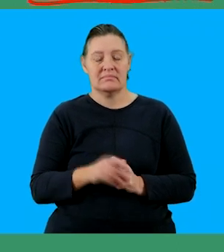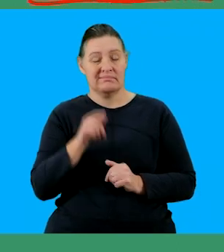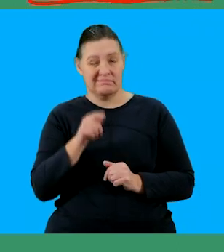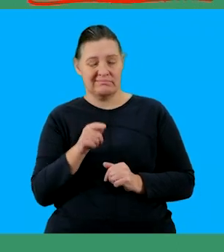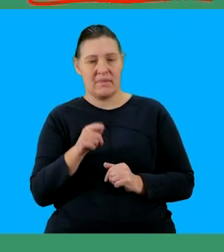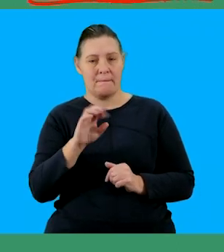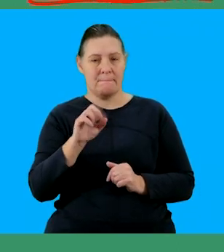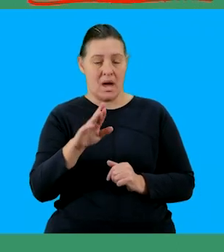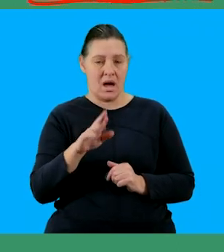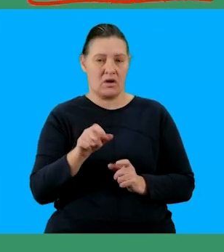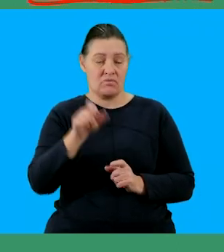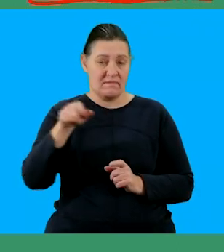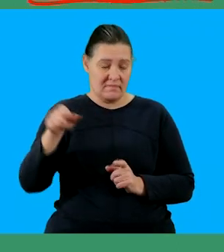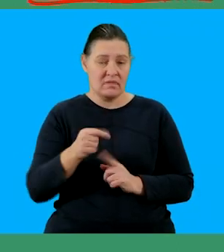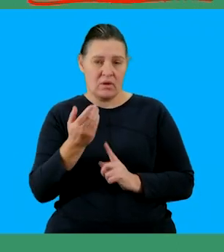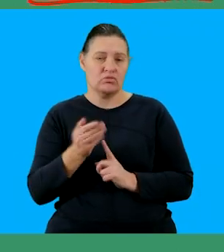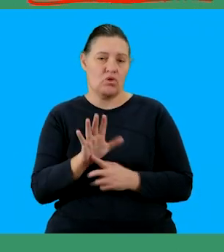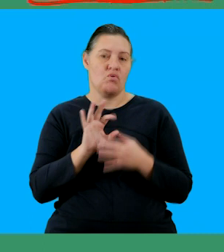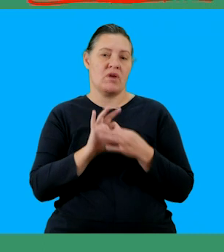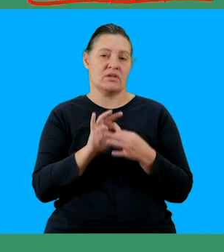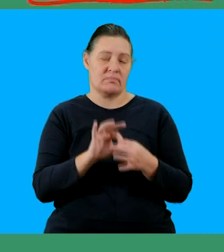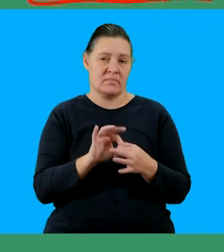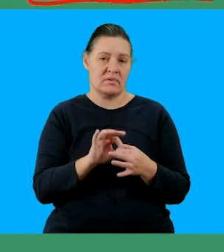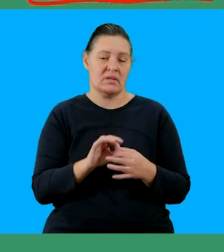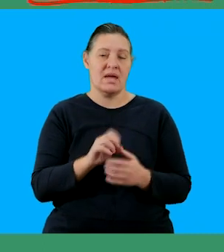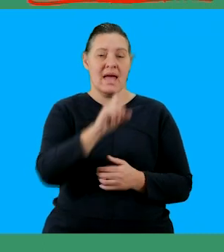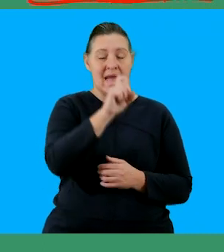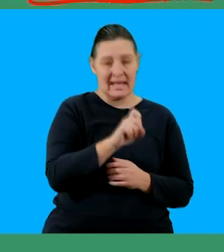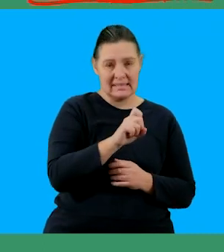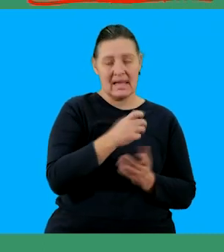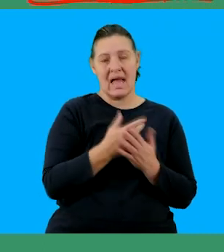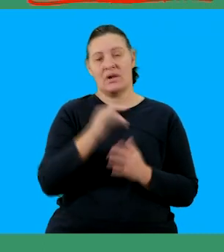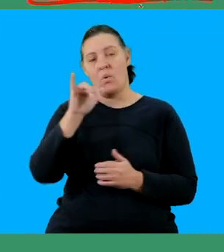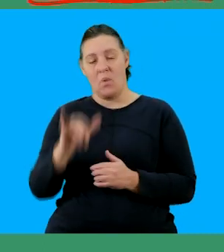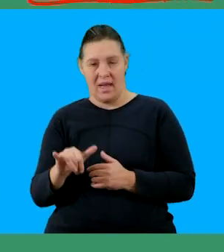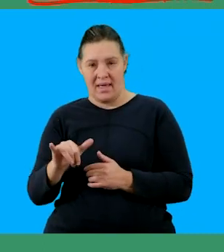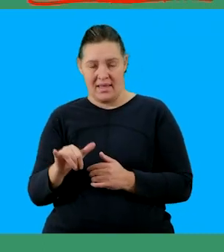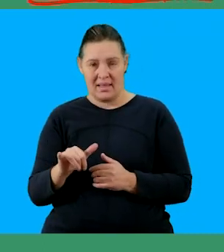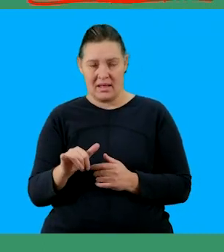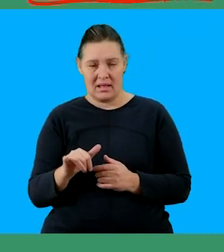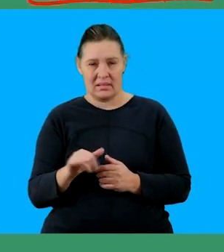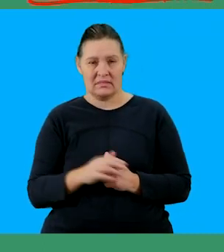This is a bar graph. So obviously it shows us the relationship between the x-axis as well as the